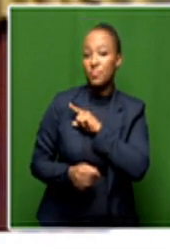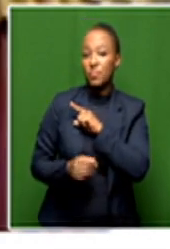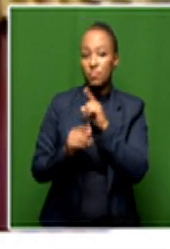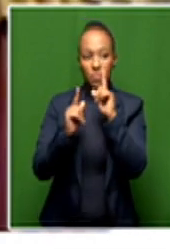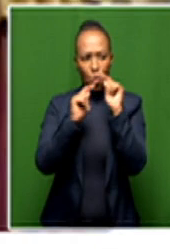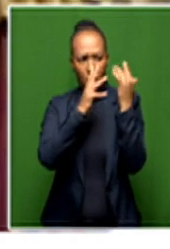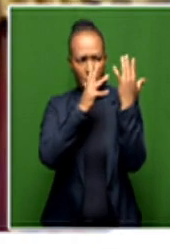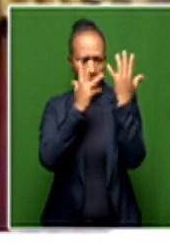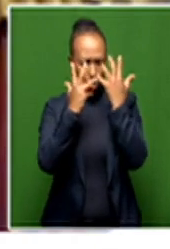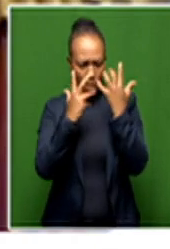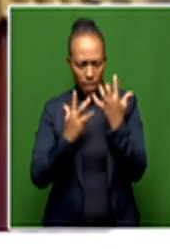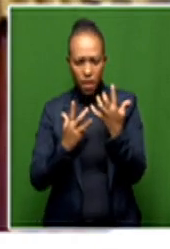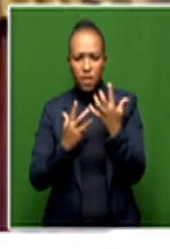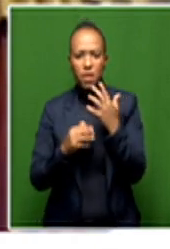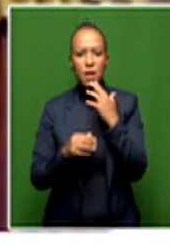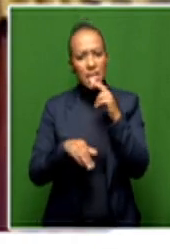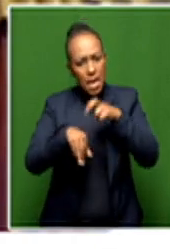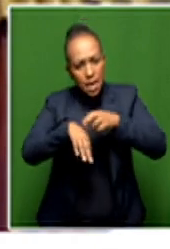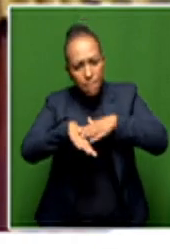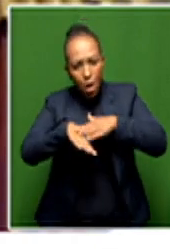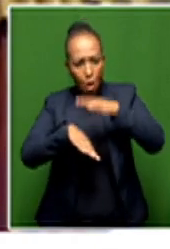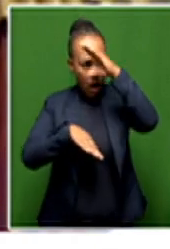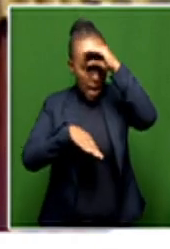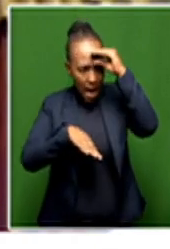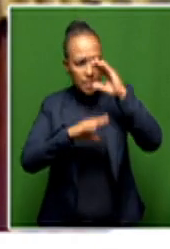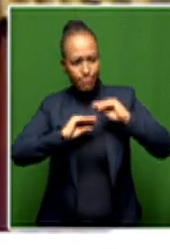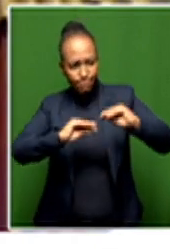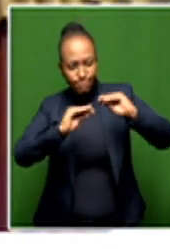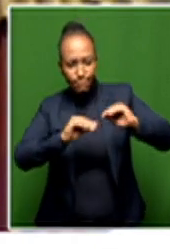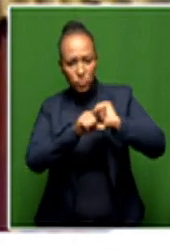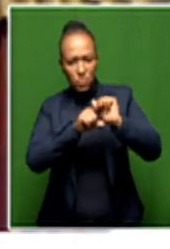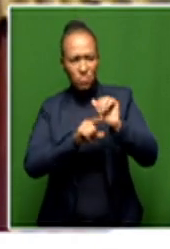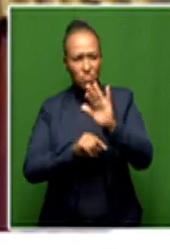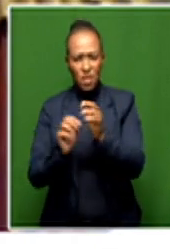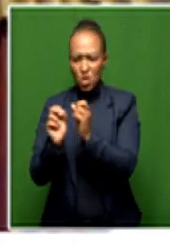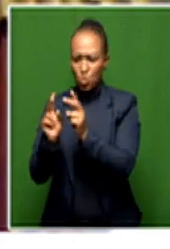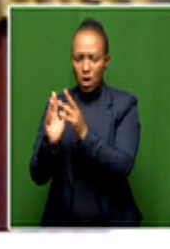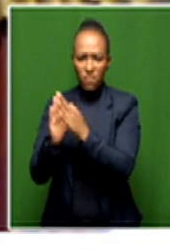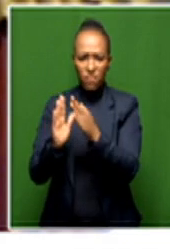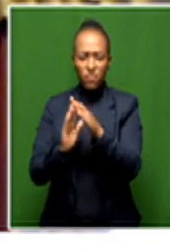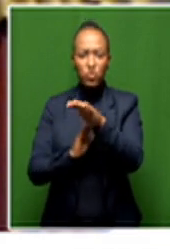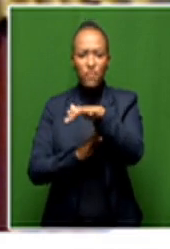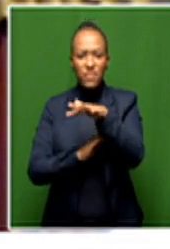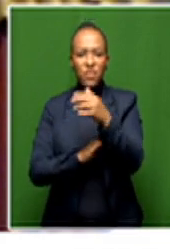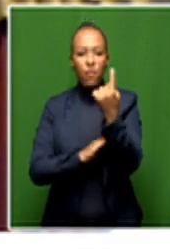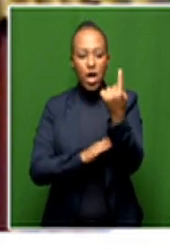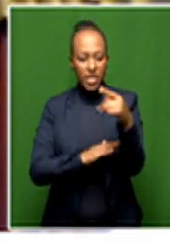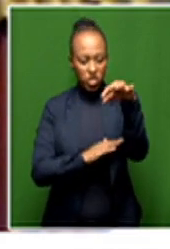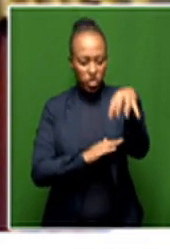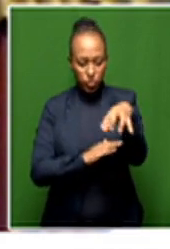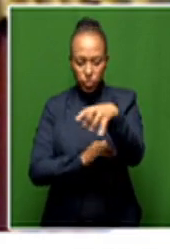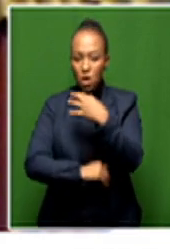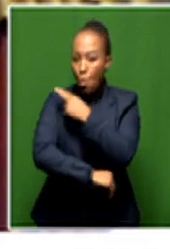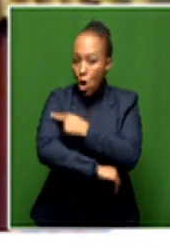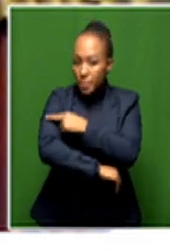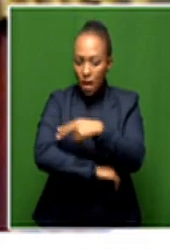calculations, they still need more healthcare workers to be trained. I think it's about between 12 and 15 per site that need